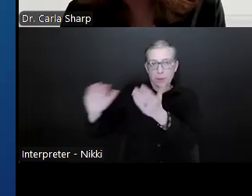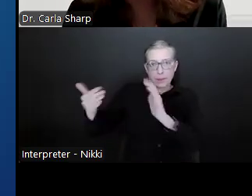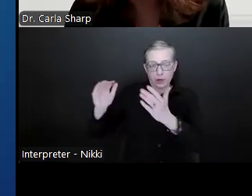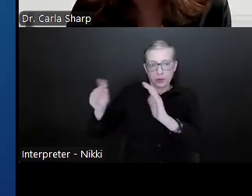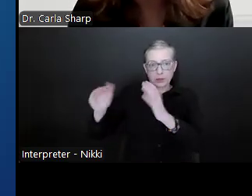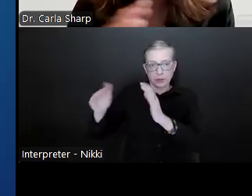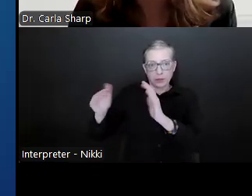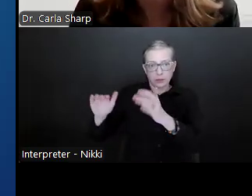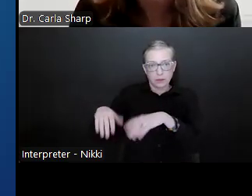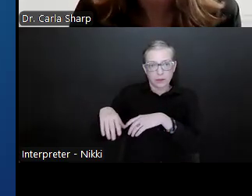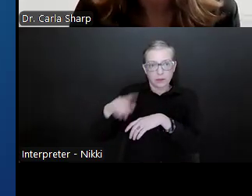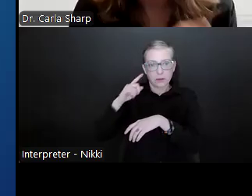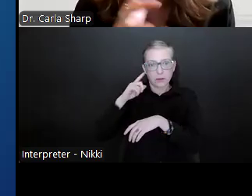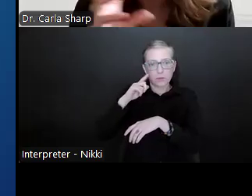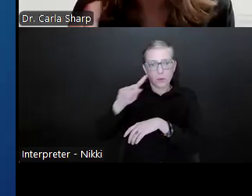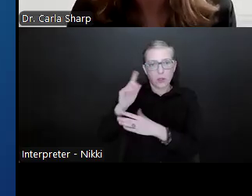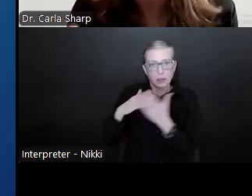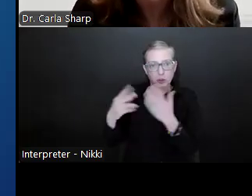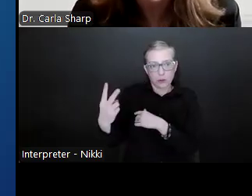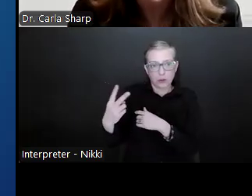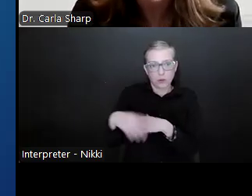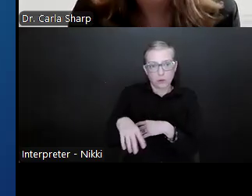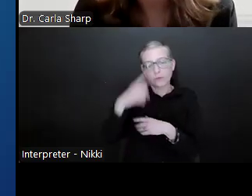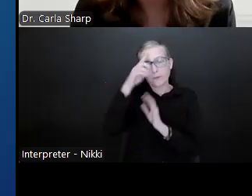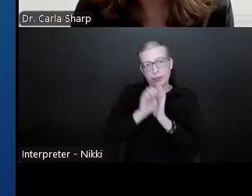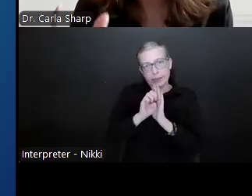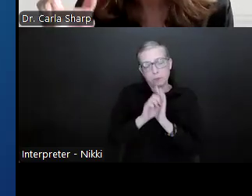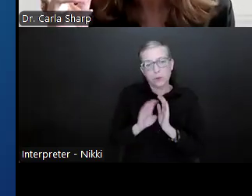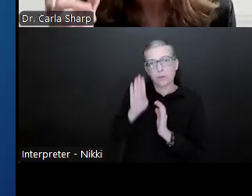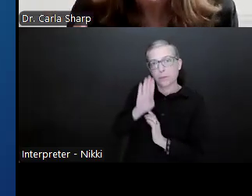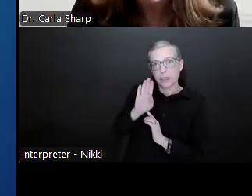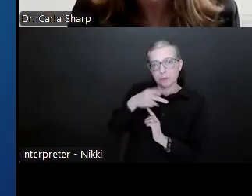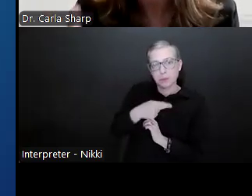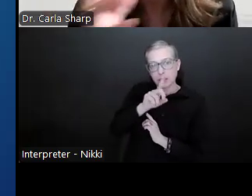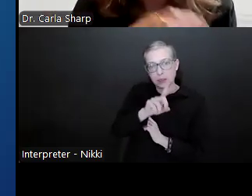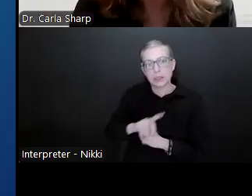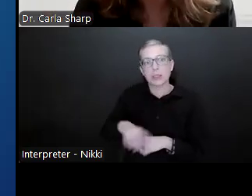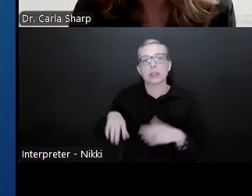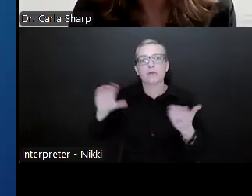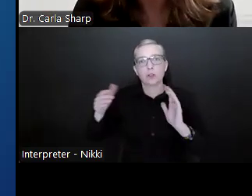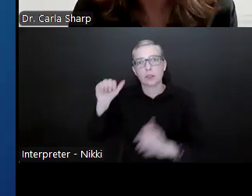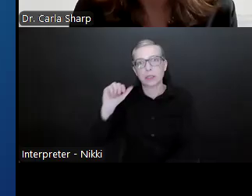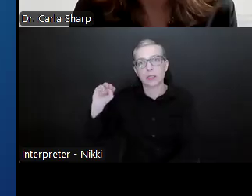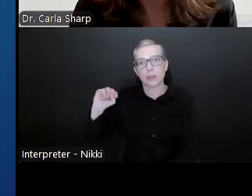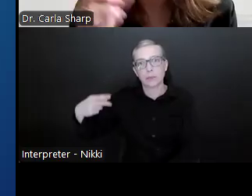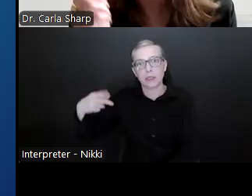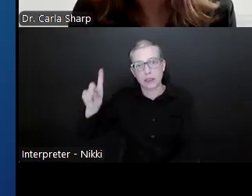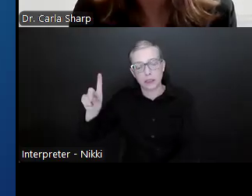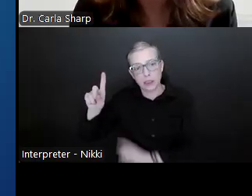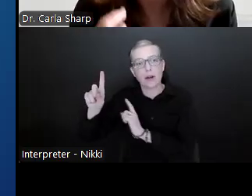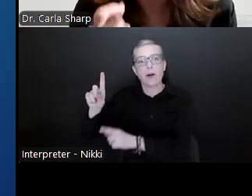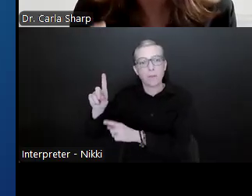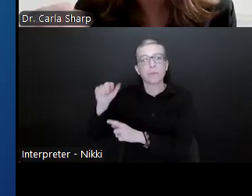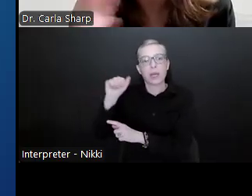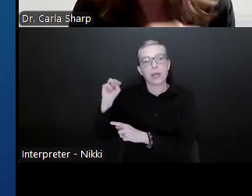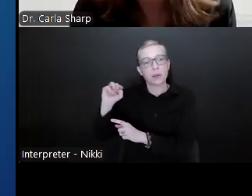the AMPD, showing that on all clinical outcomes, the AMPD outperforms section 2. So it does give